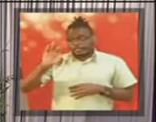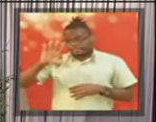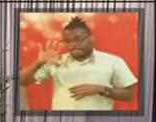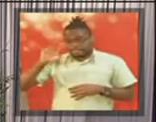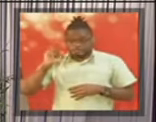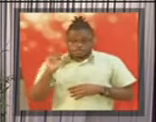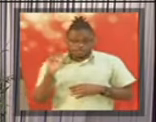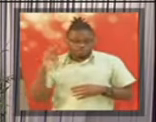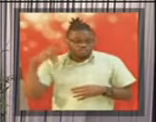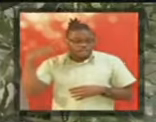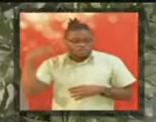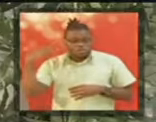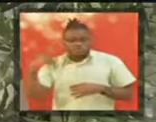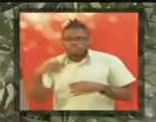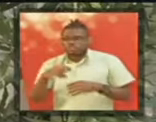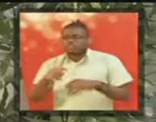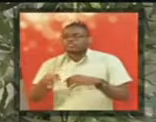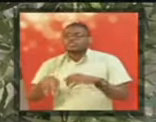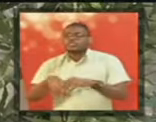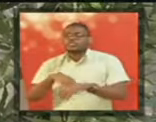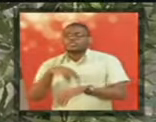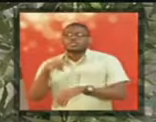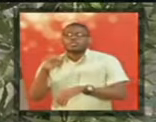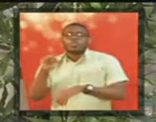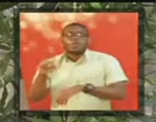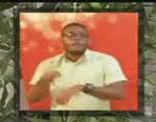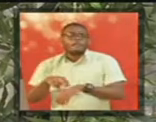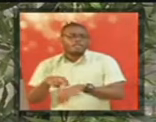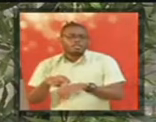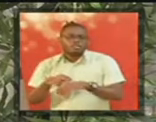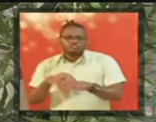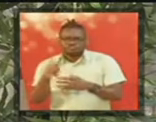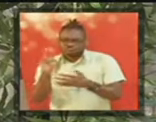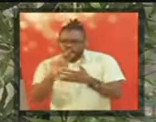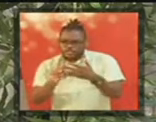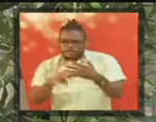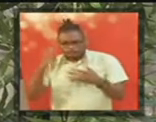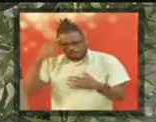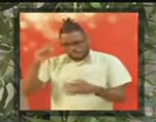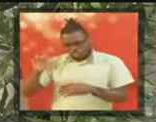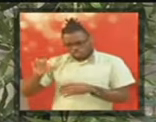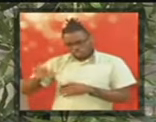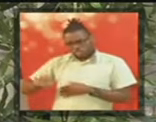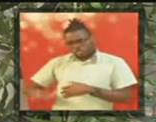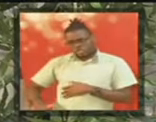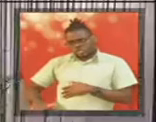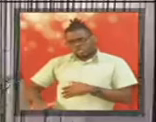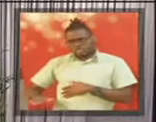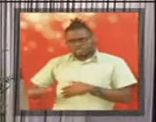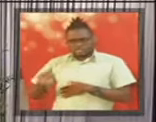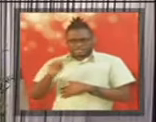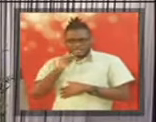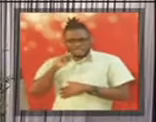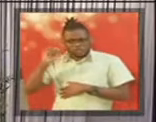normal pulse oximeter readings for a child or an adolescent? And this question is for Dr. Fraser. Okay.